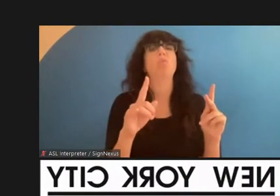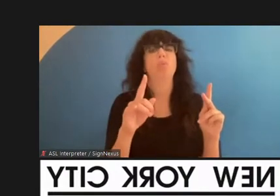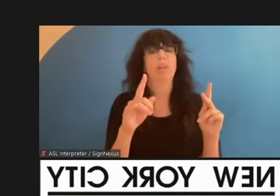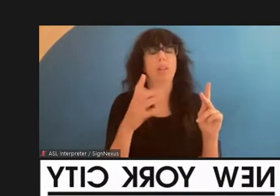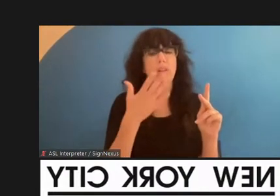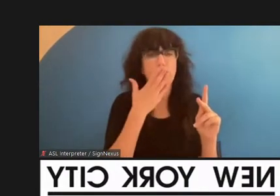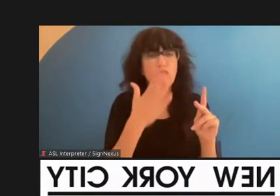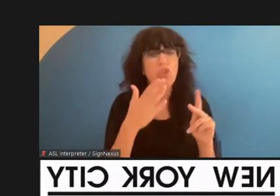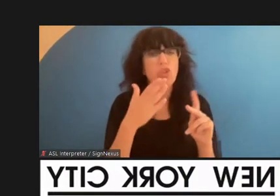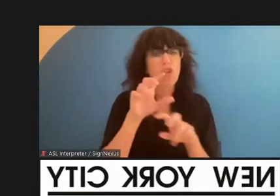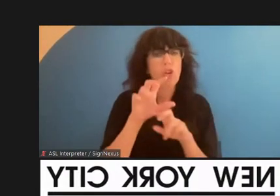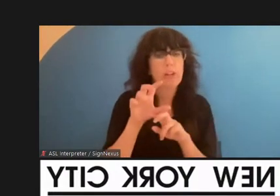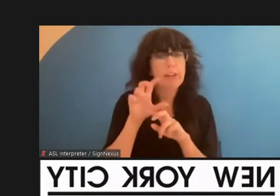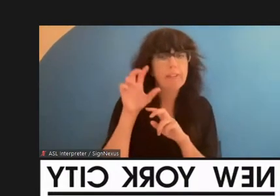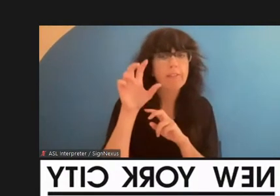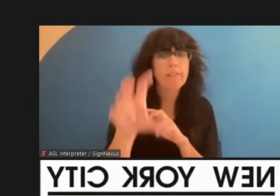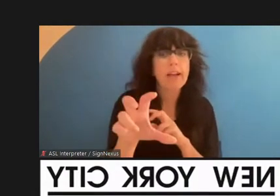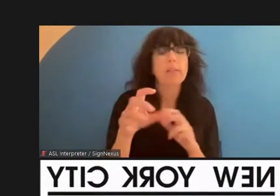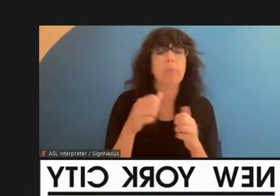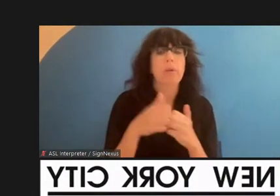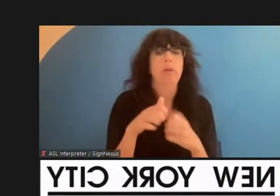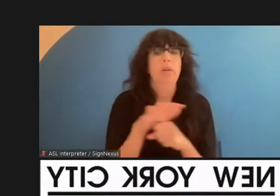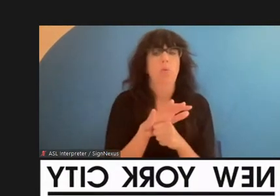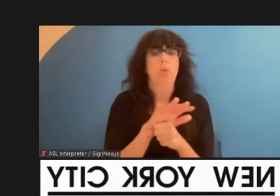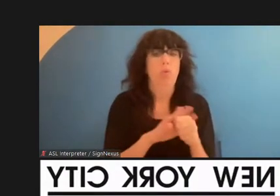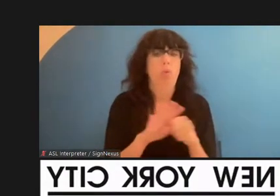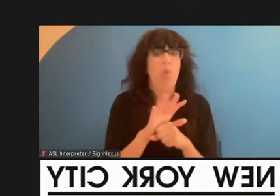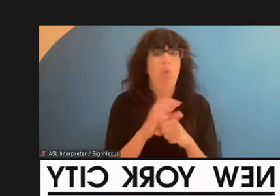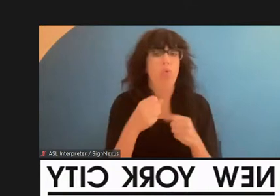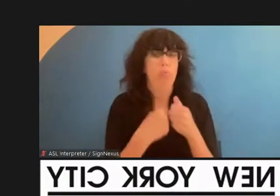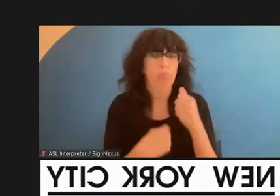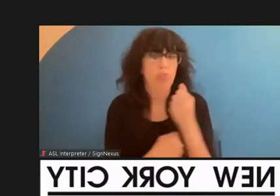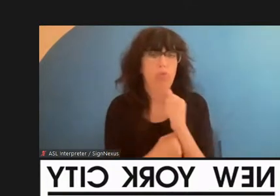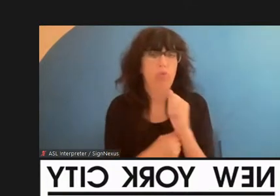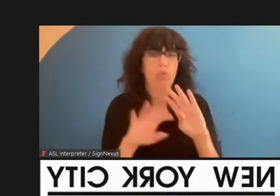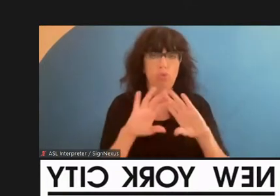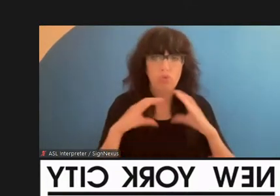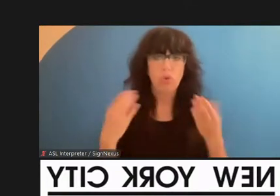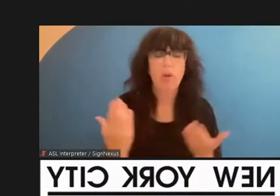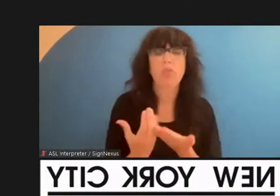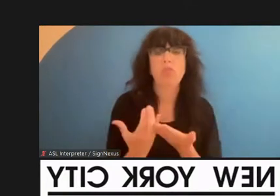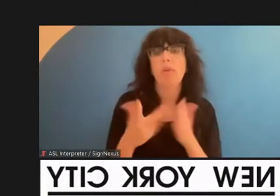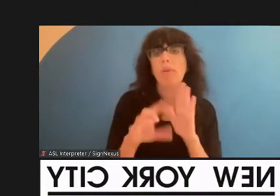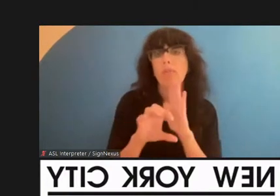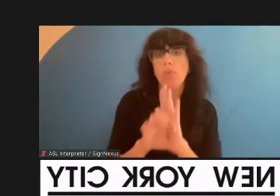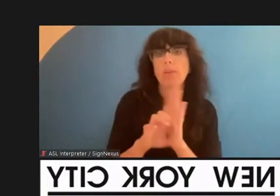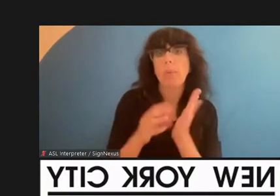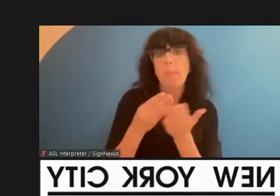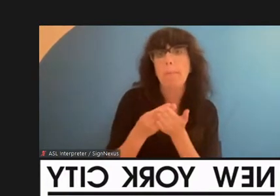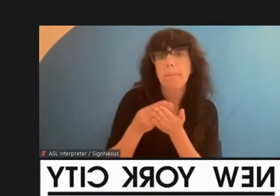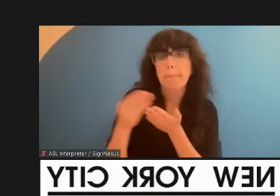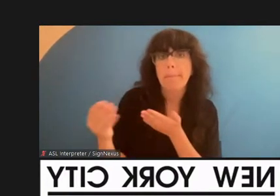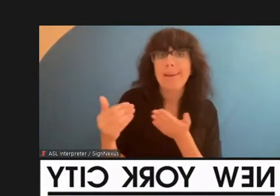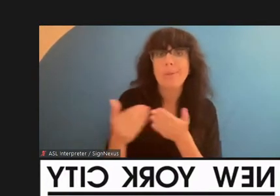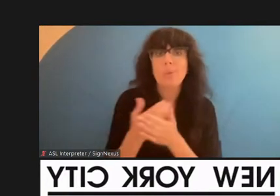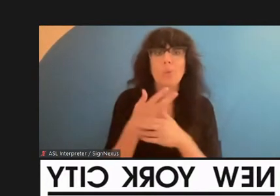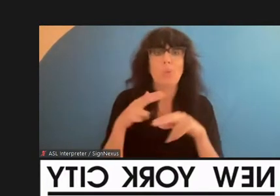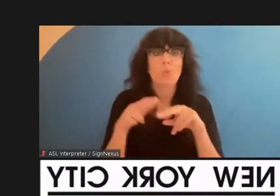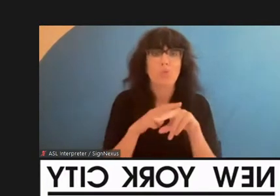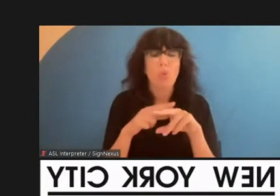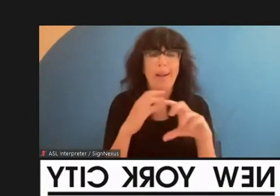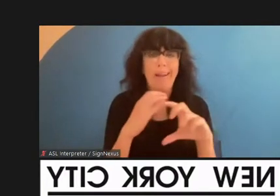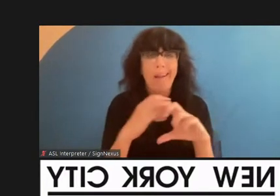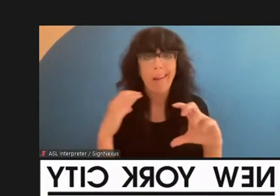place in our local infrastructure like the purchase of desperately needed new train cars